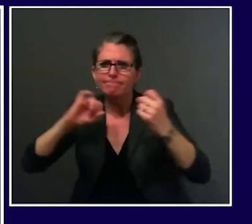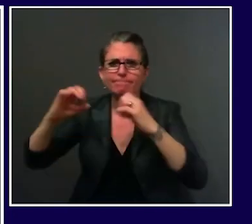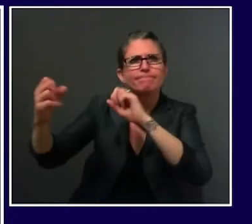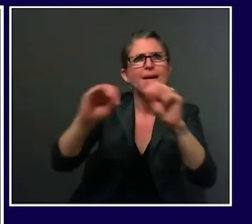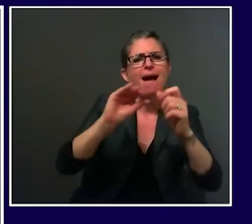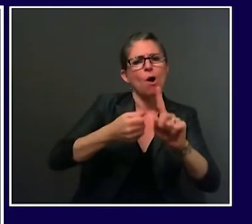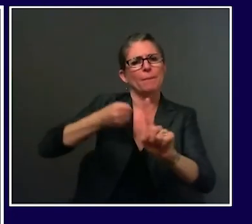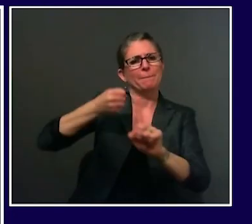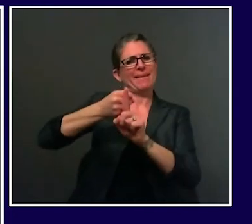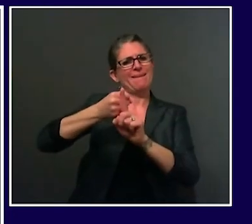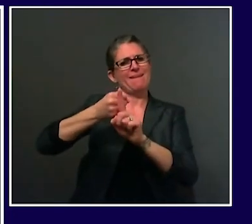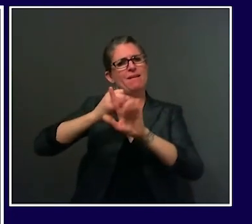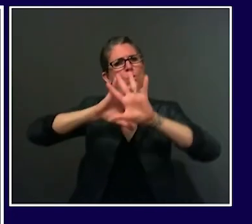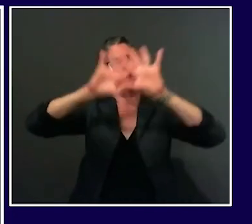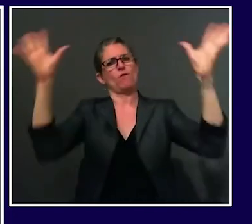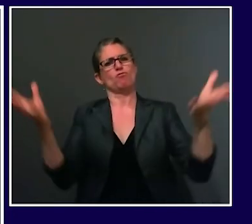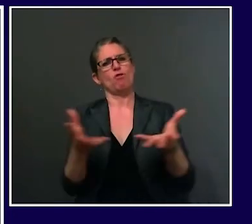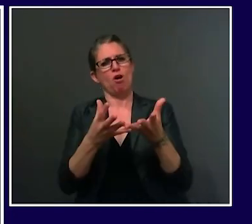daily basis.